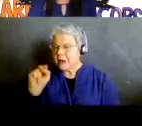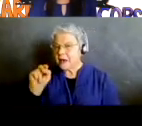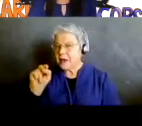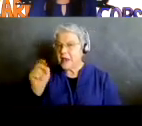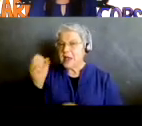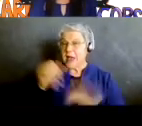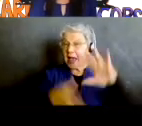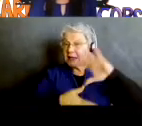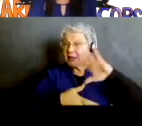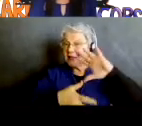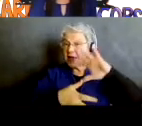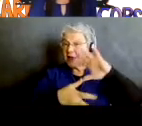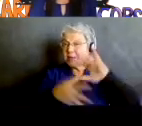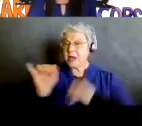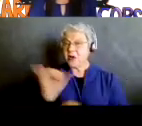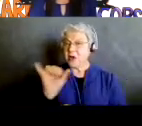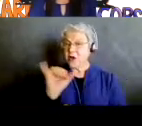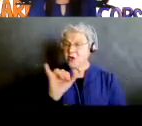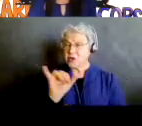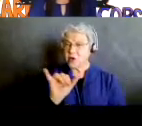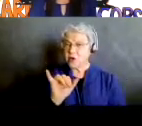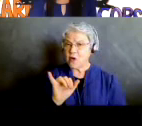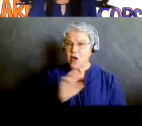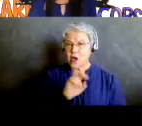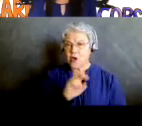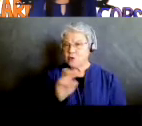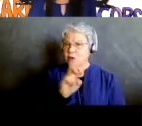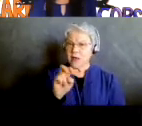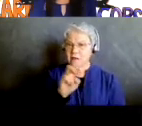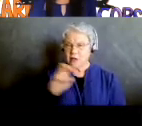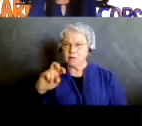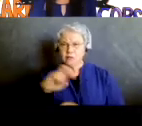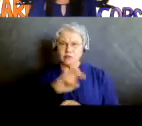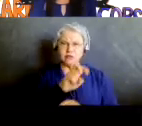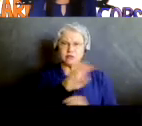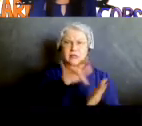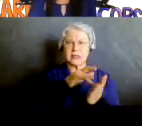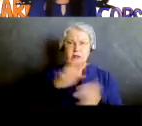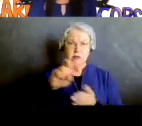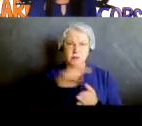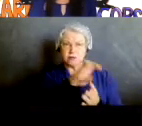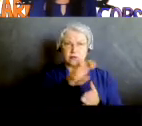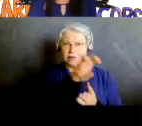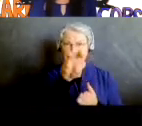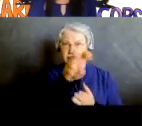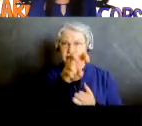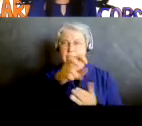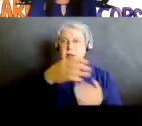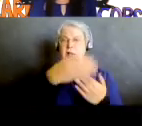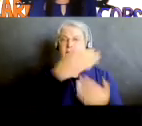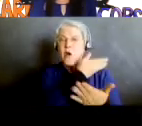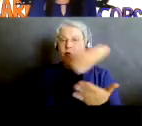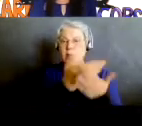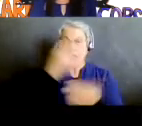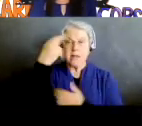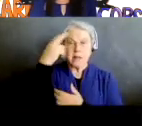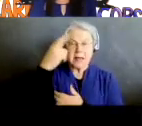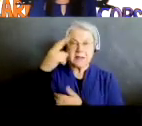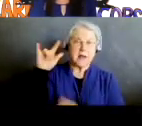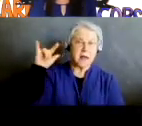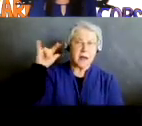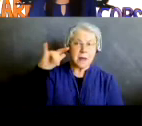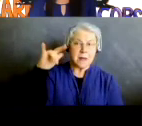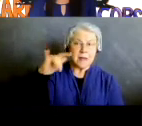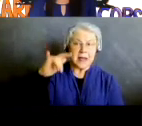America, right? All the way up through the Americas up to our southern border, navigating by plane,